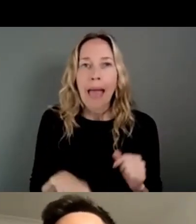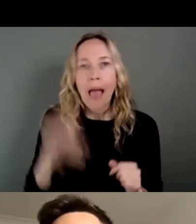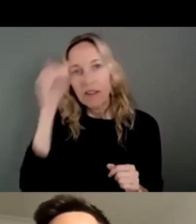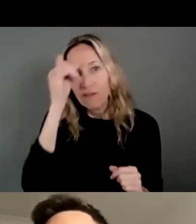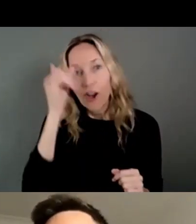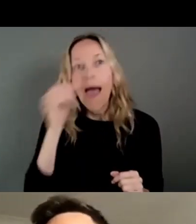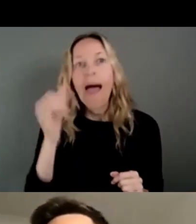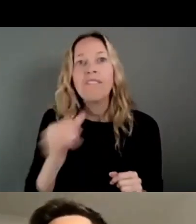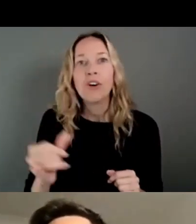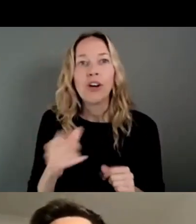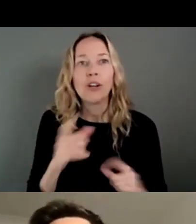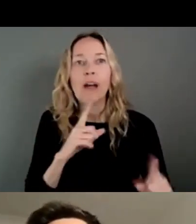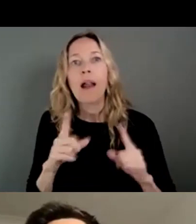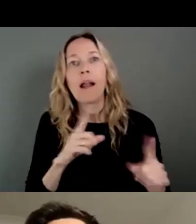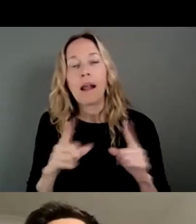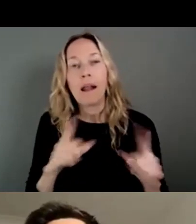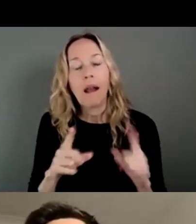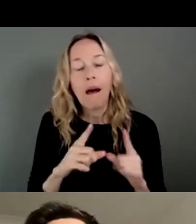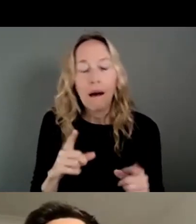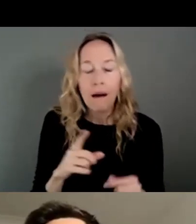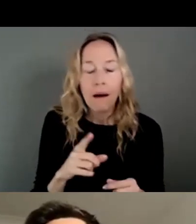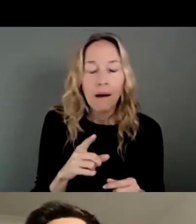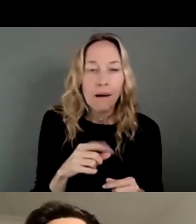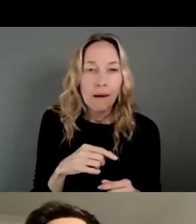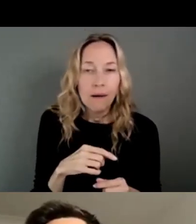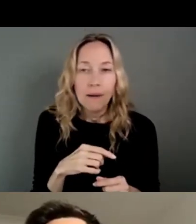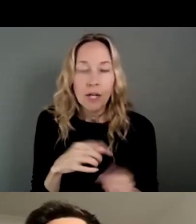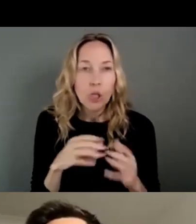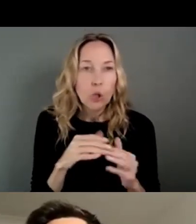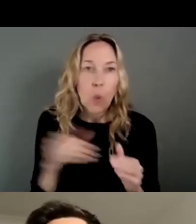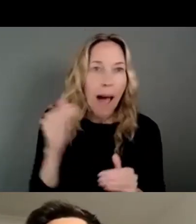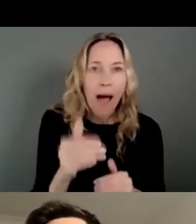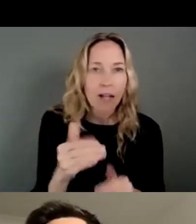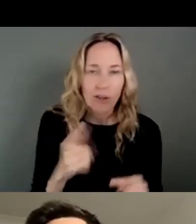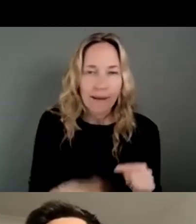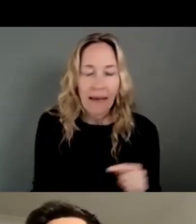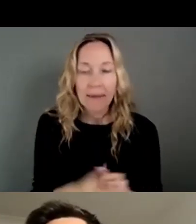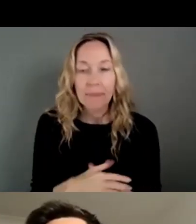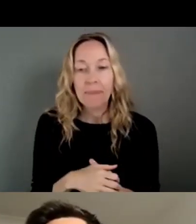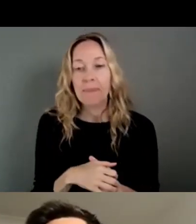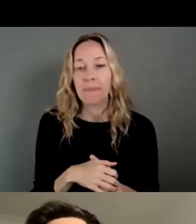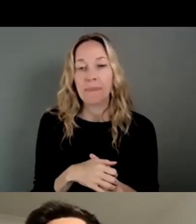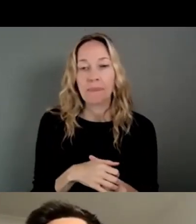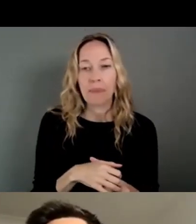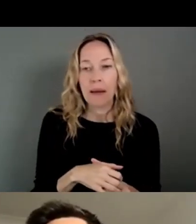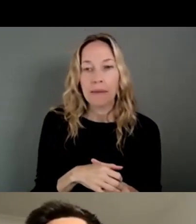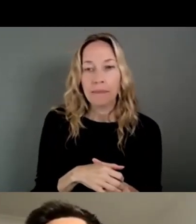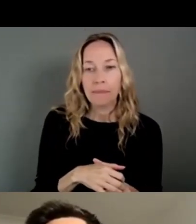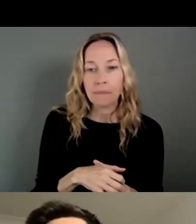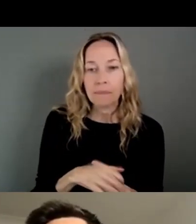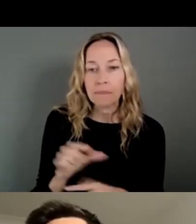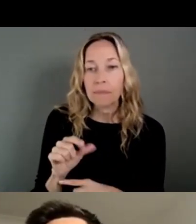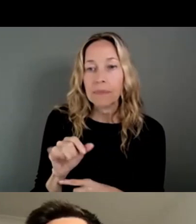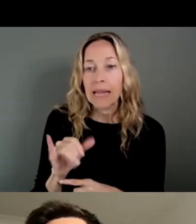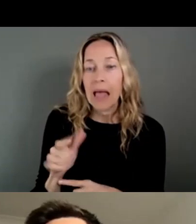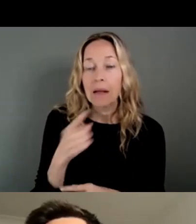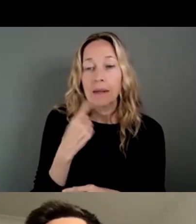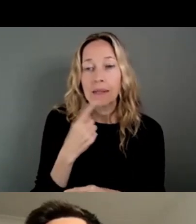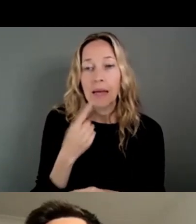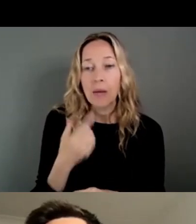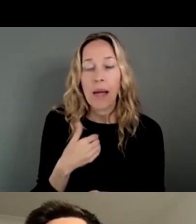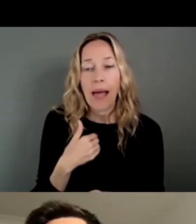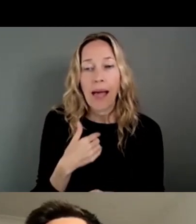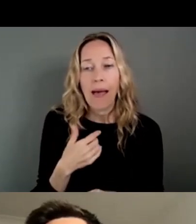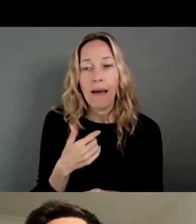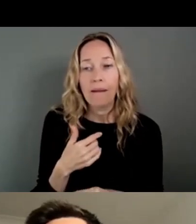at least once a week for me, I'm touching bases, and we have a running status report that I'm kind of